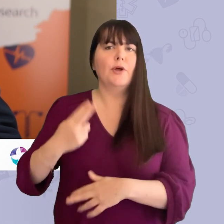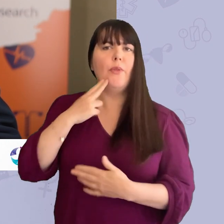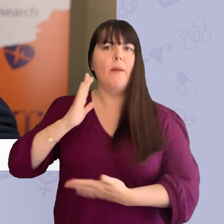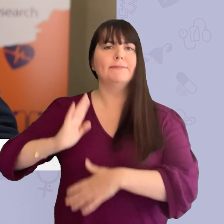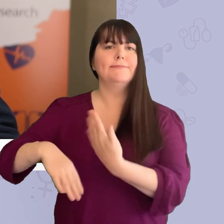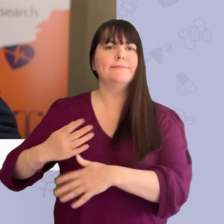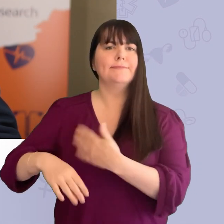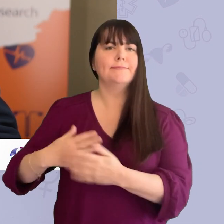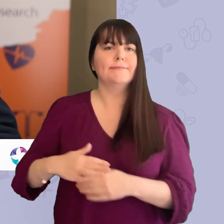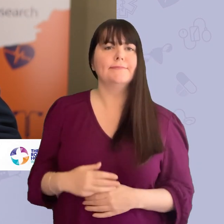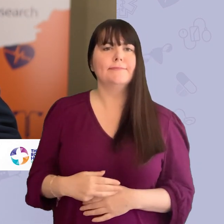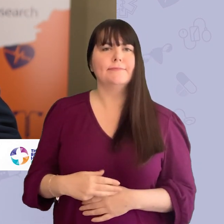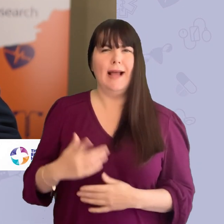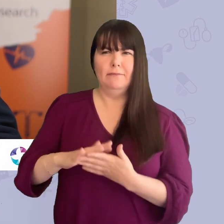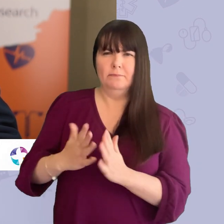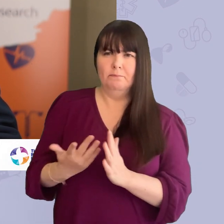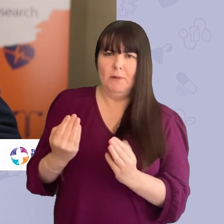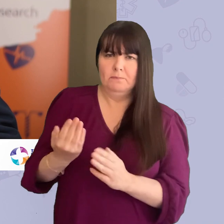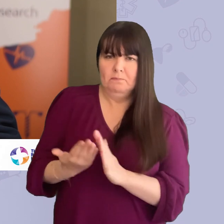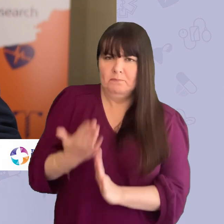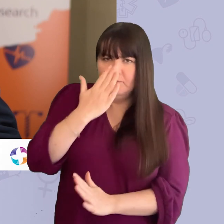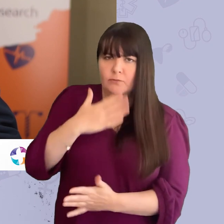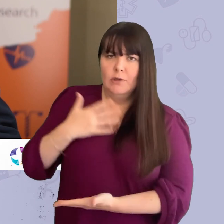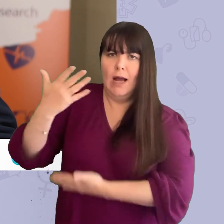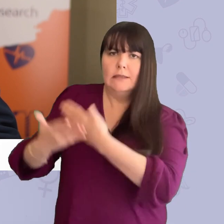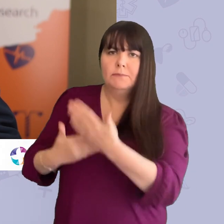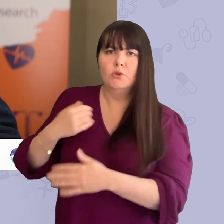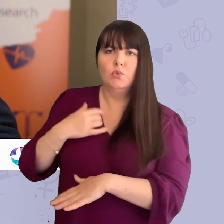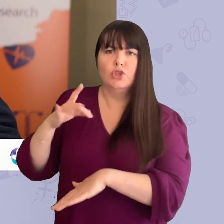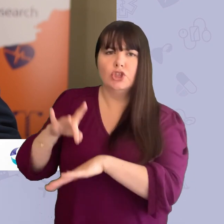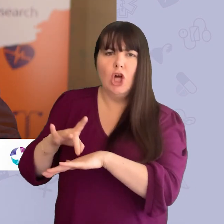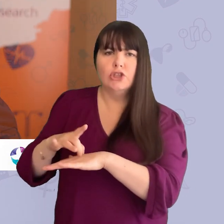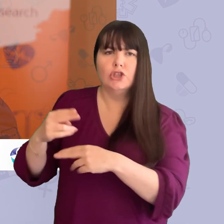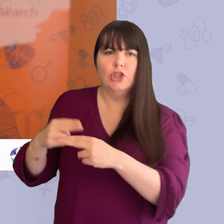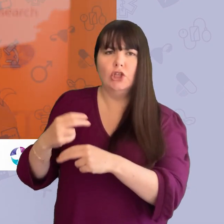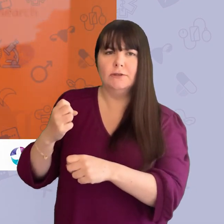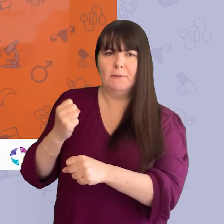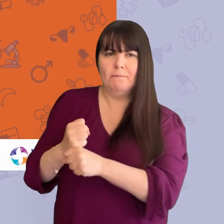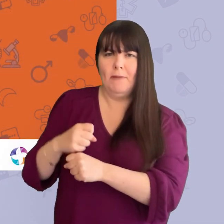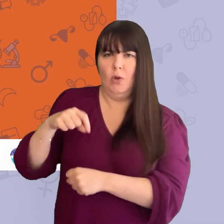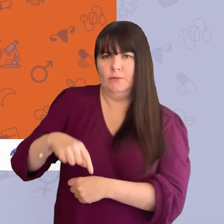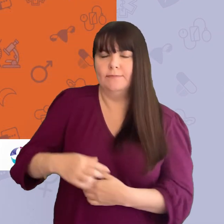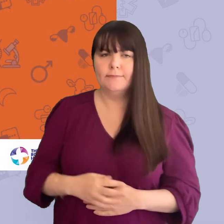about talking about these problems to either your GP or your healthcare professional.